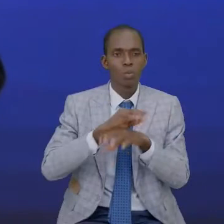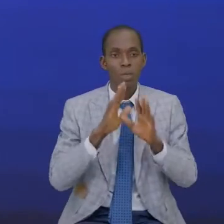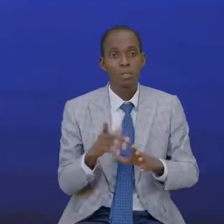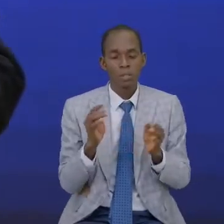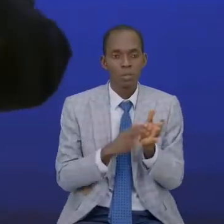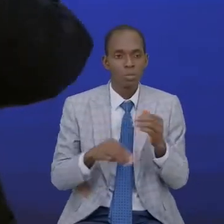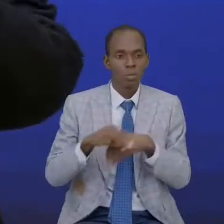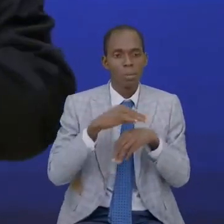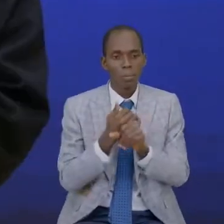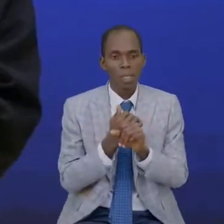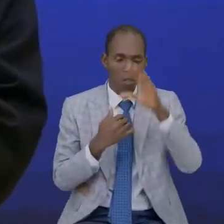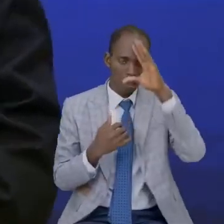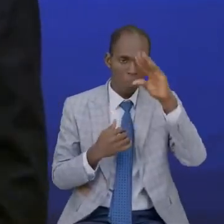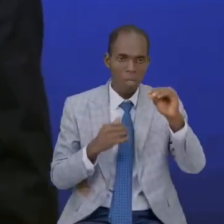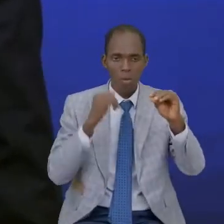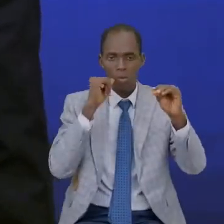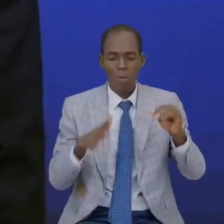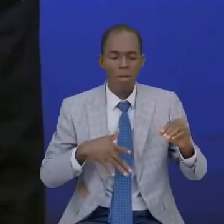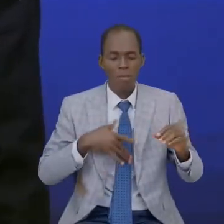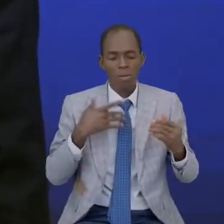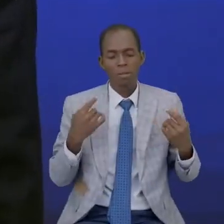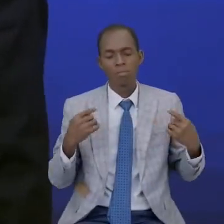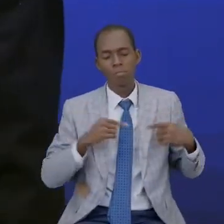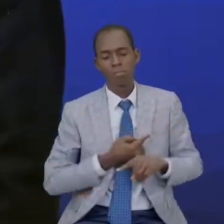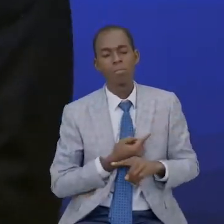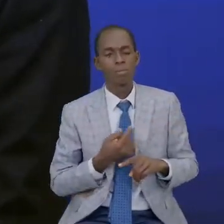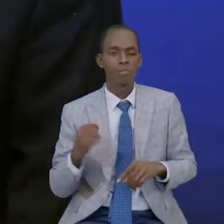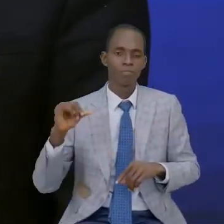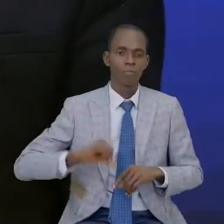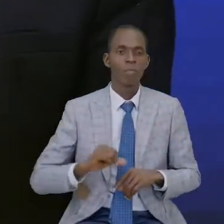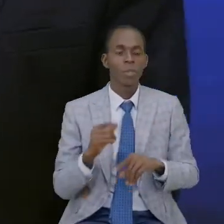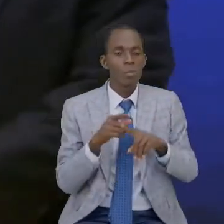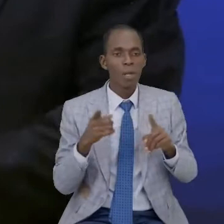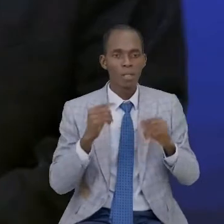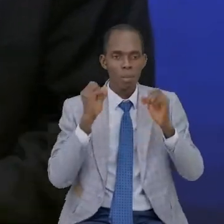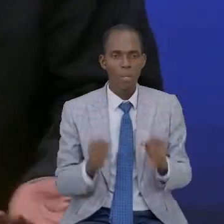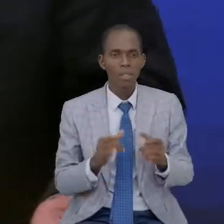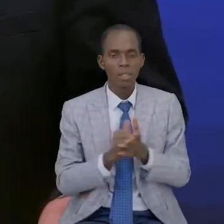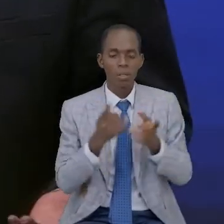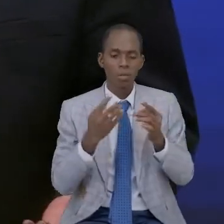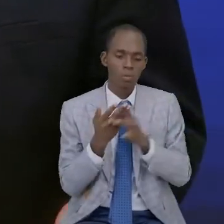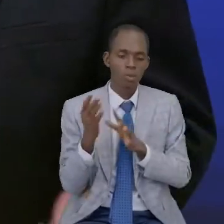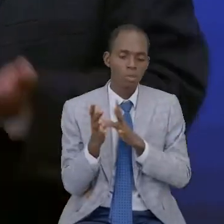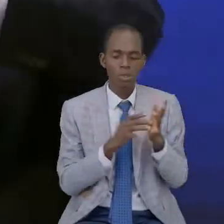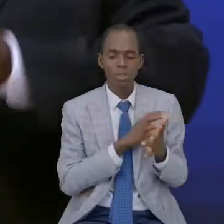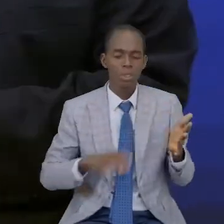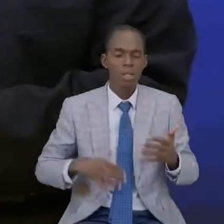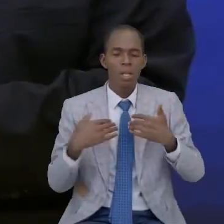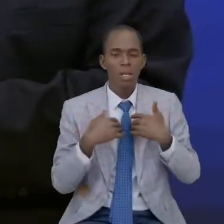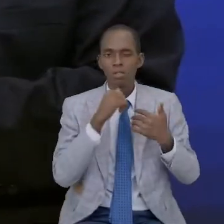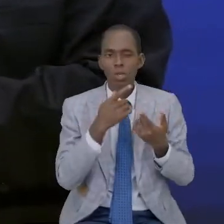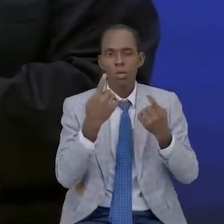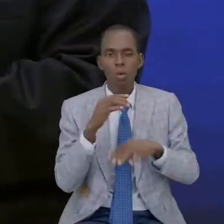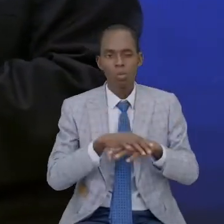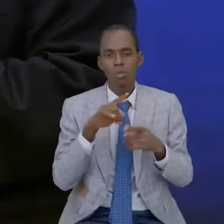schoolmaster makes him or her feel condemned, but the power that comes through salvation has not come to him,